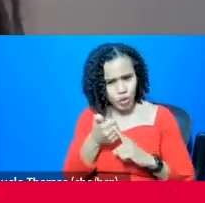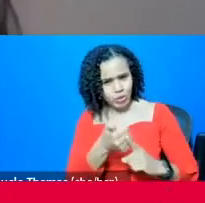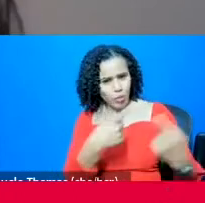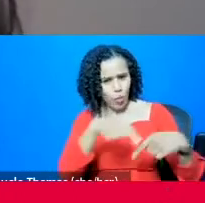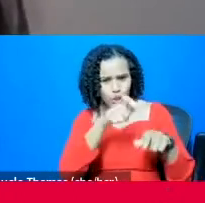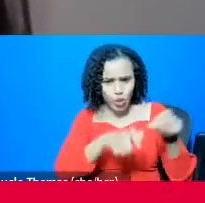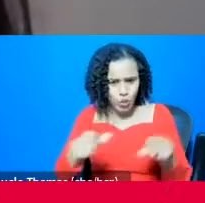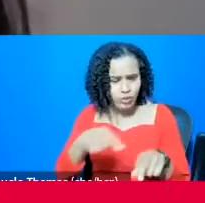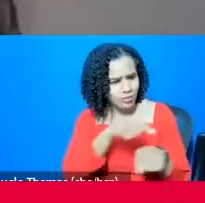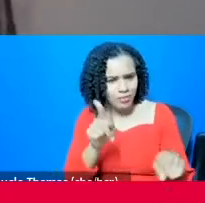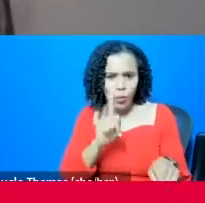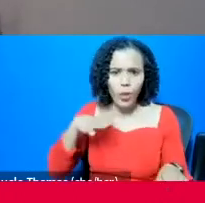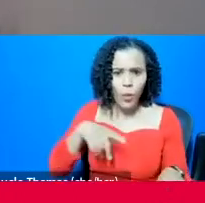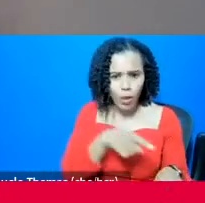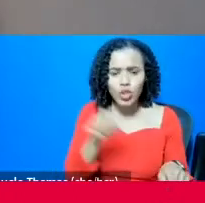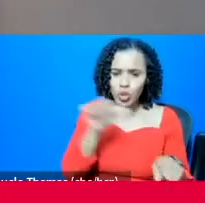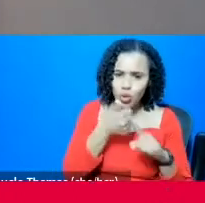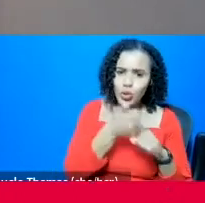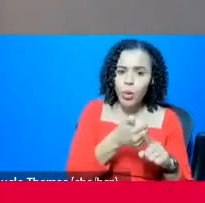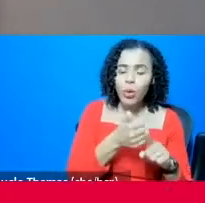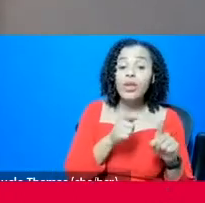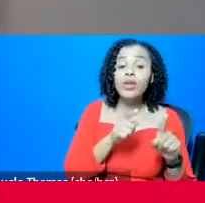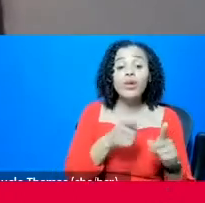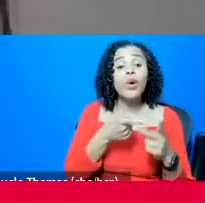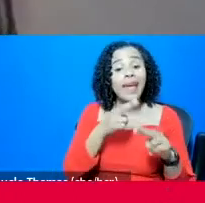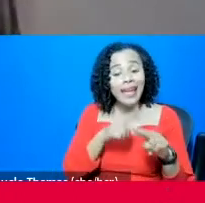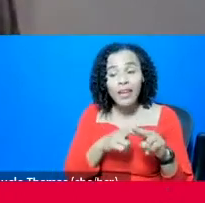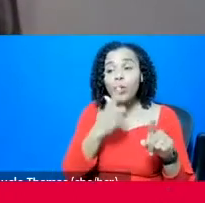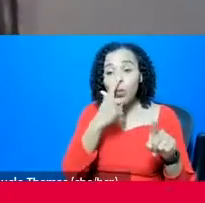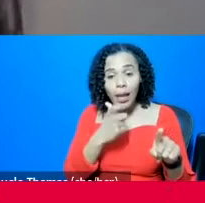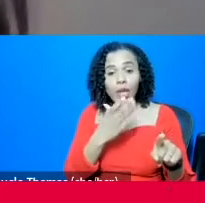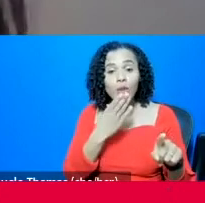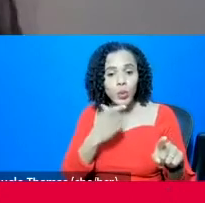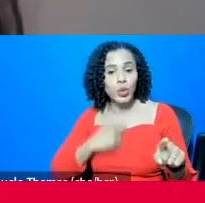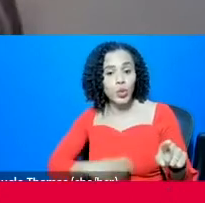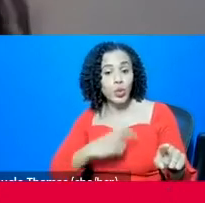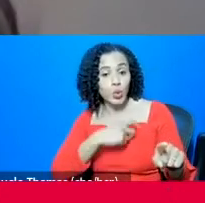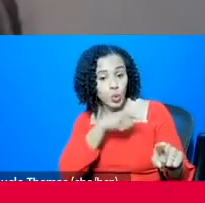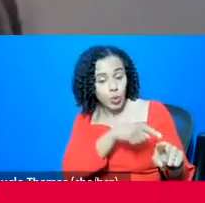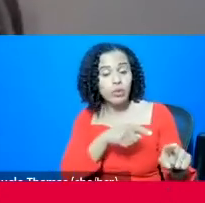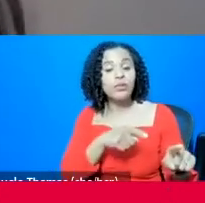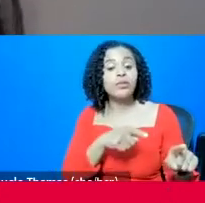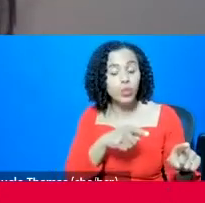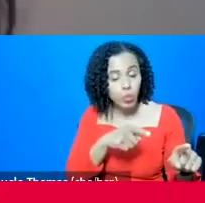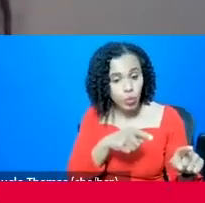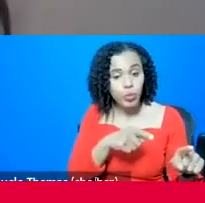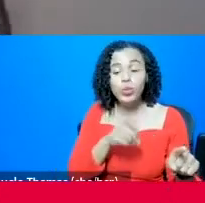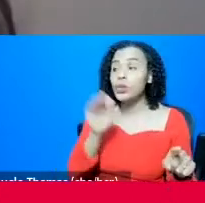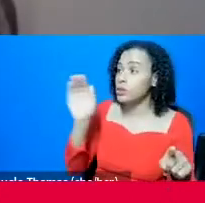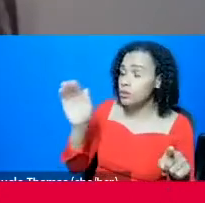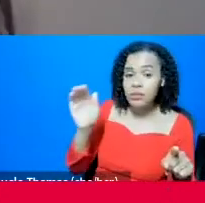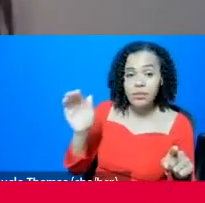in one sense, if you are able to utilize the students' union to gain gain the consent of the